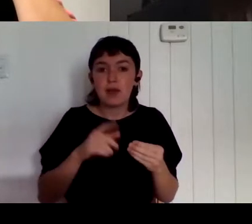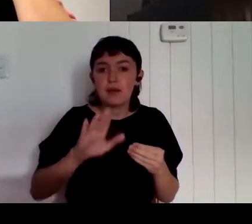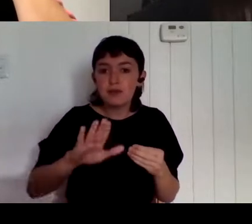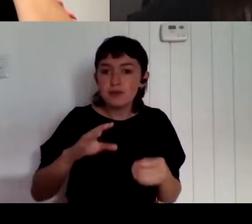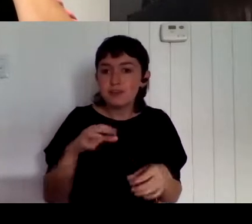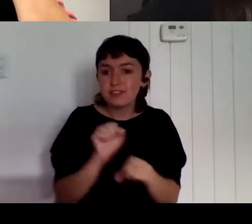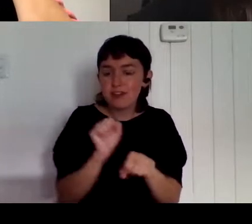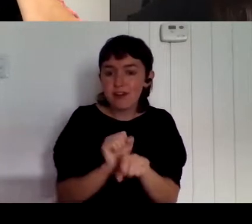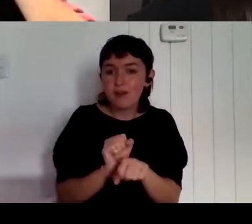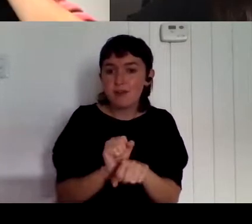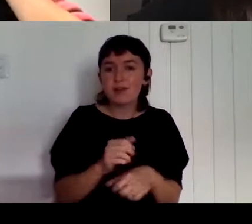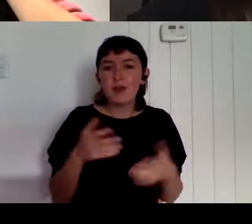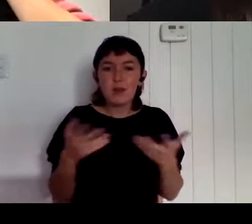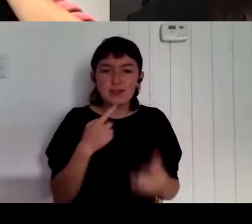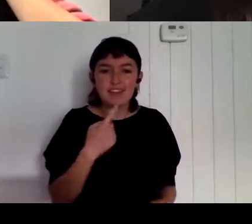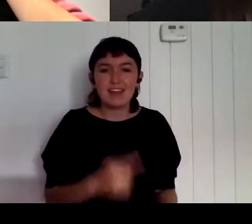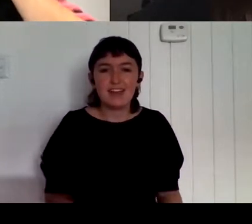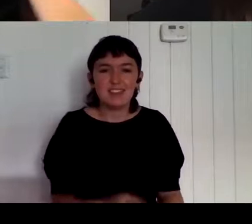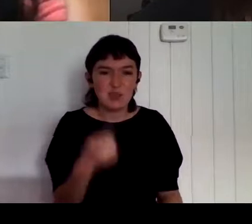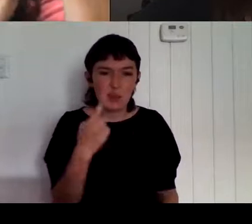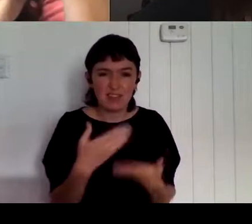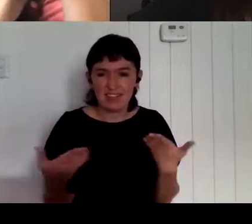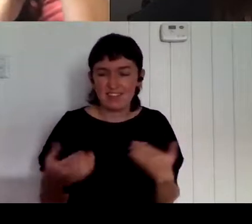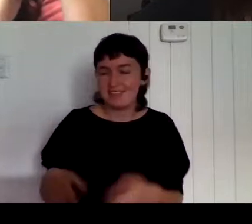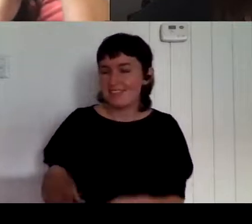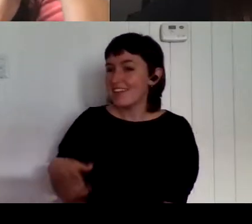One thing? One thing is so rough.